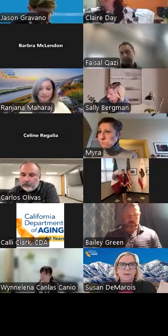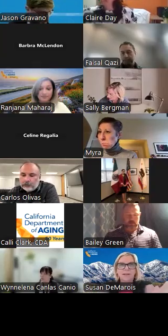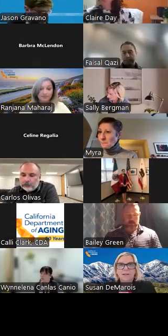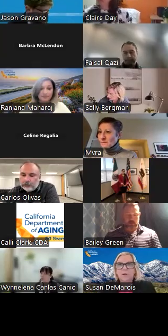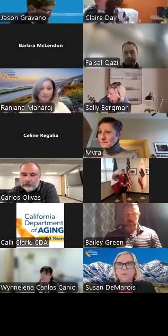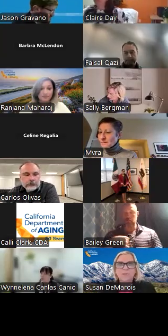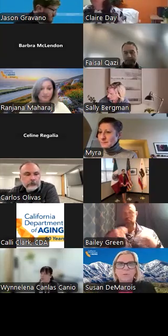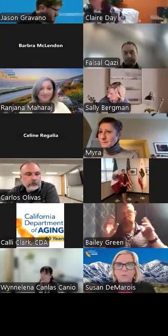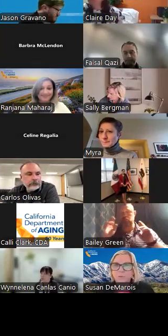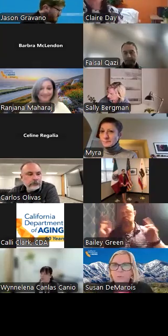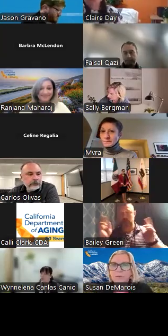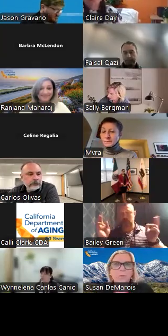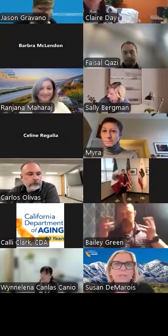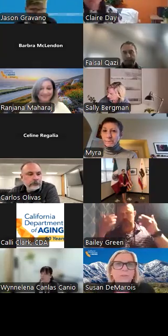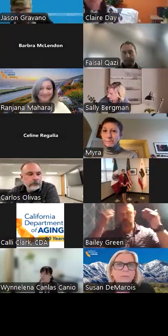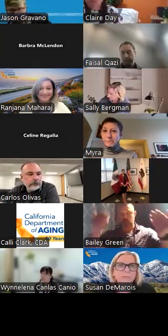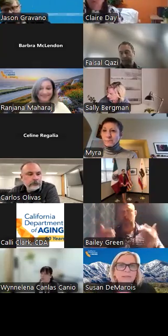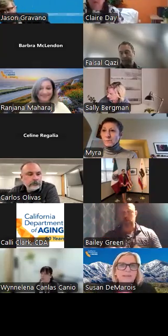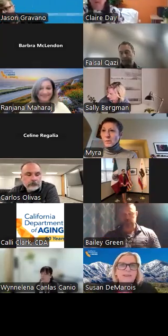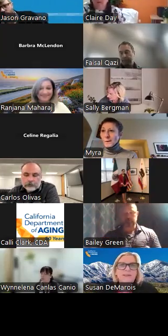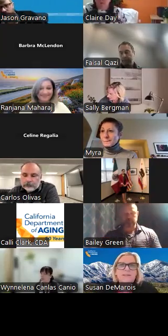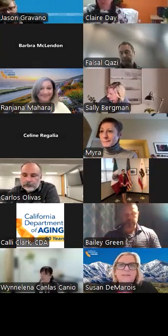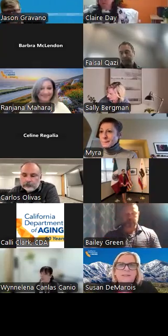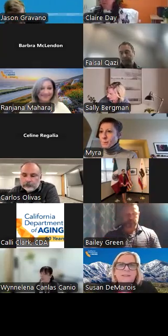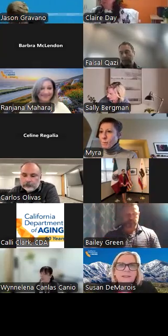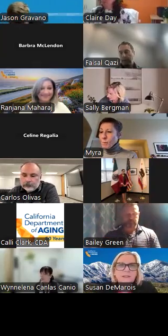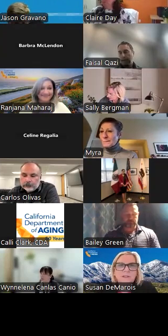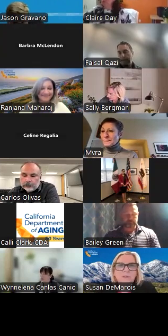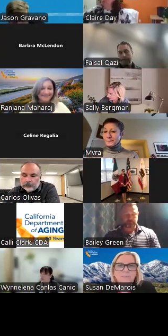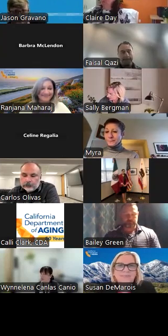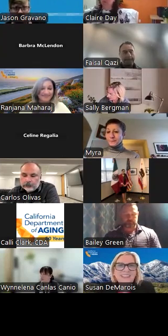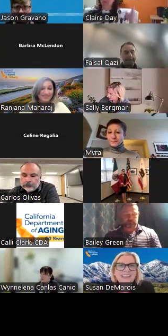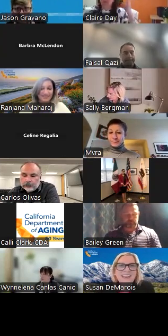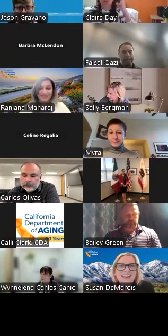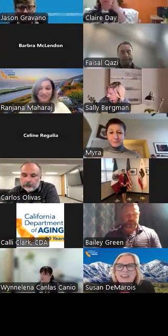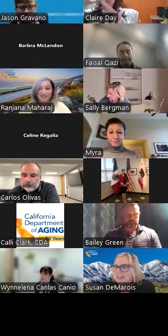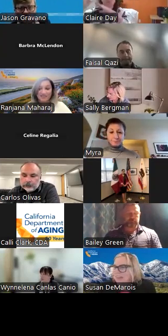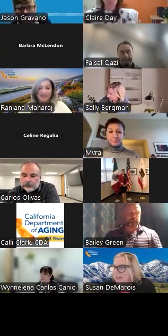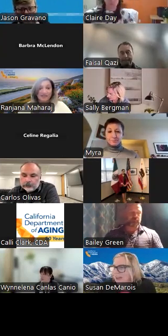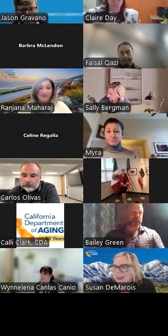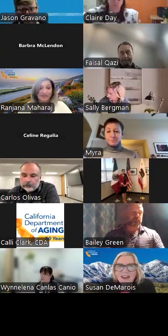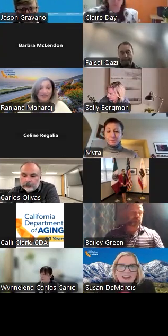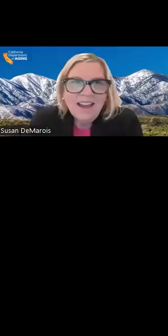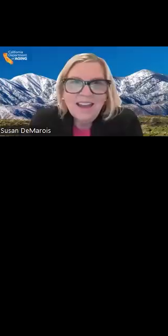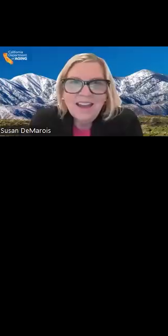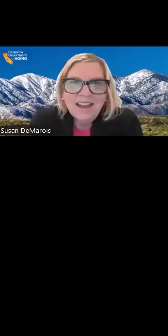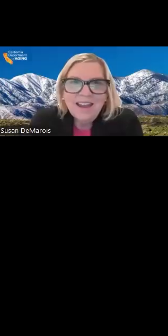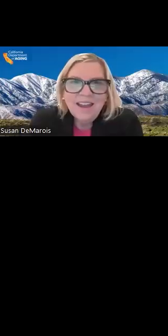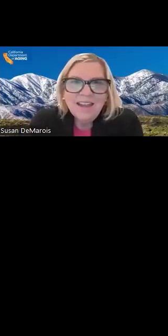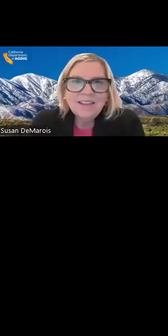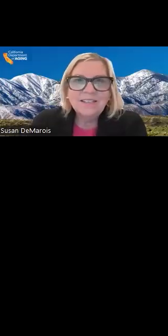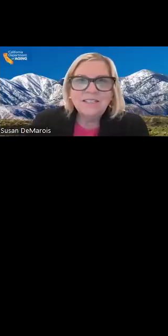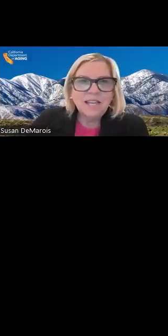I'm ready to go, so we will resume the meeting then. Thank Okay. you. Sounds fabulous.